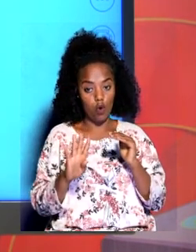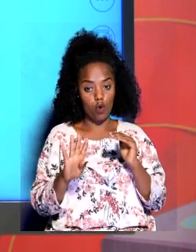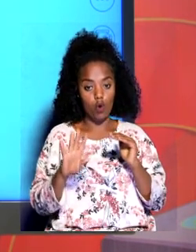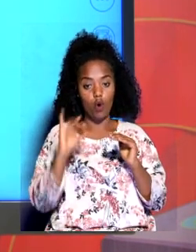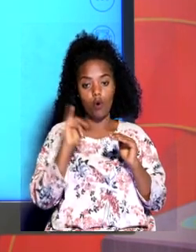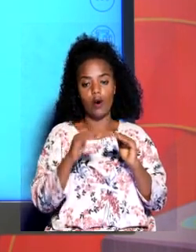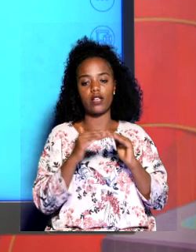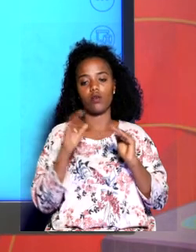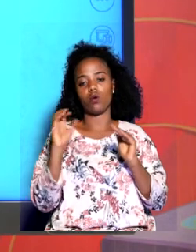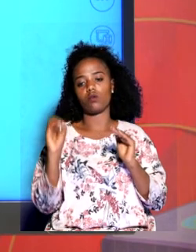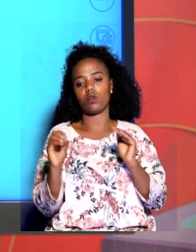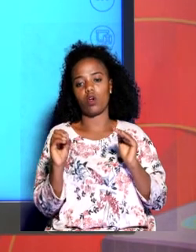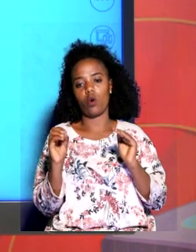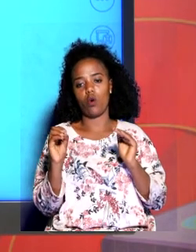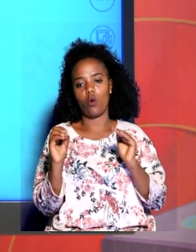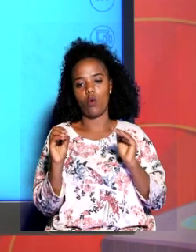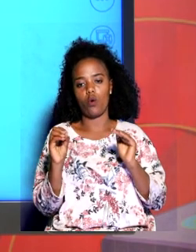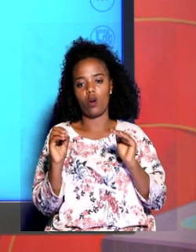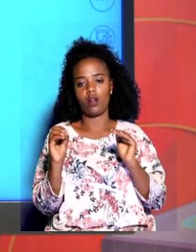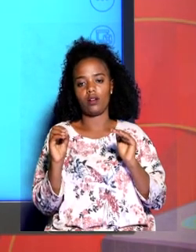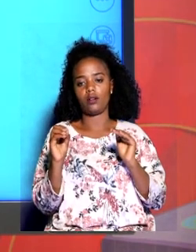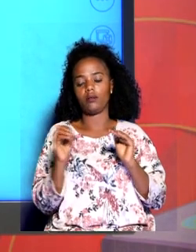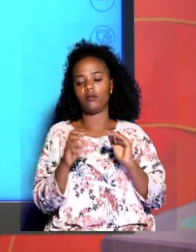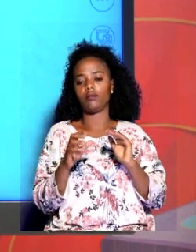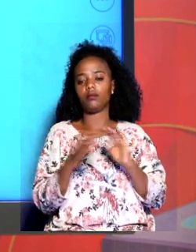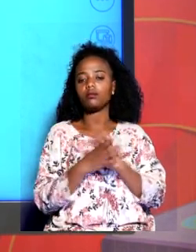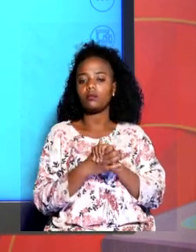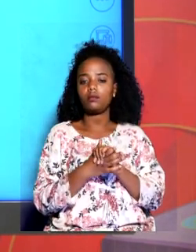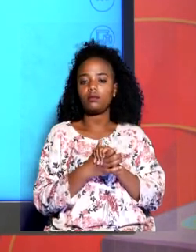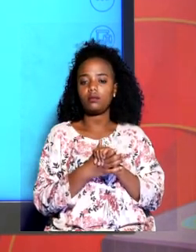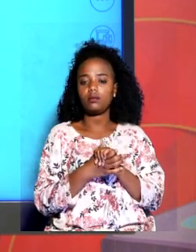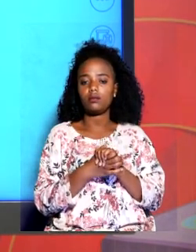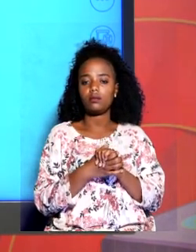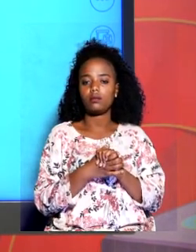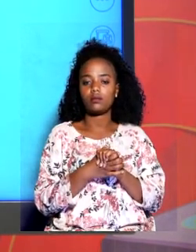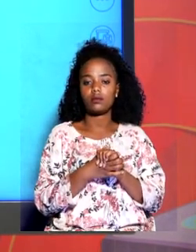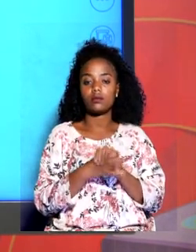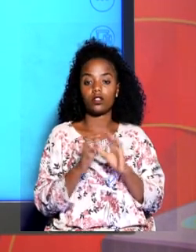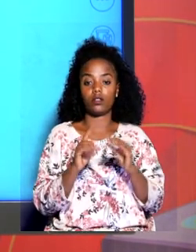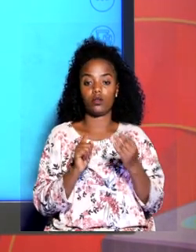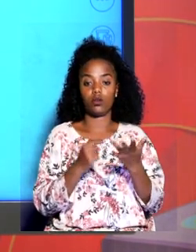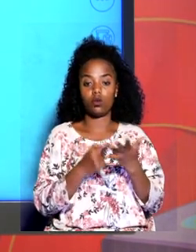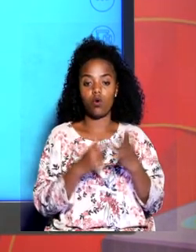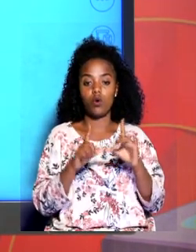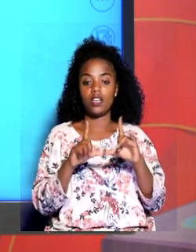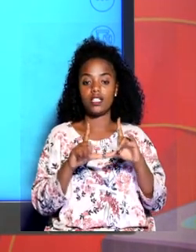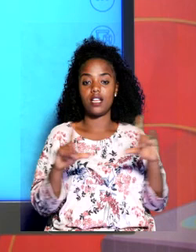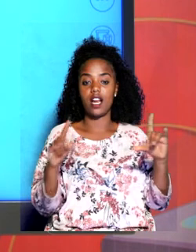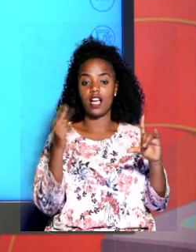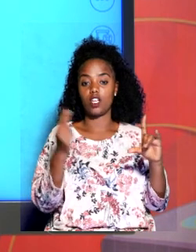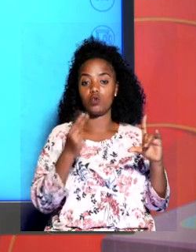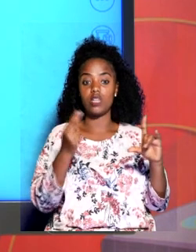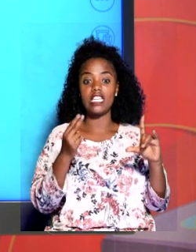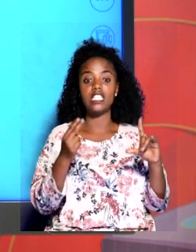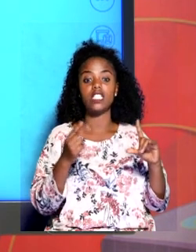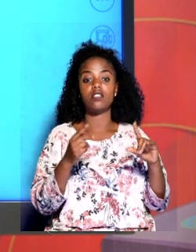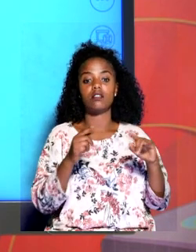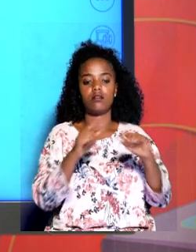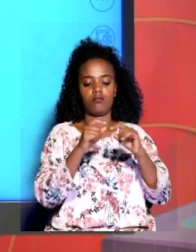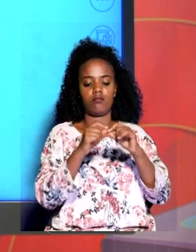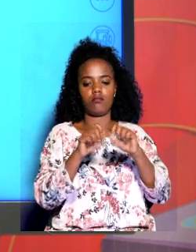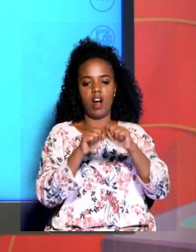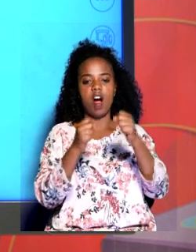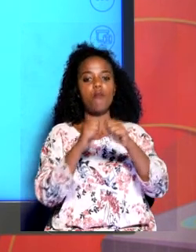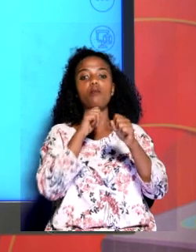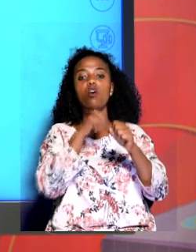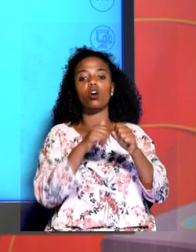y is 0. So as this one. So the line using solid line, because it's all equal